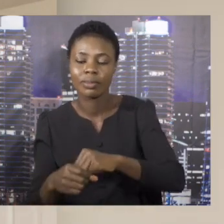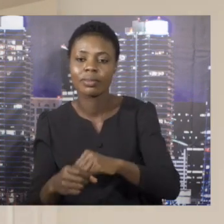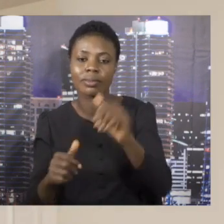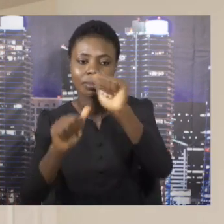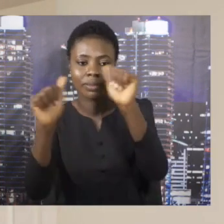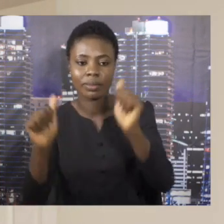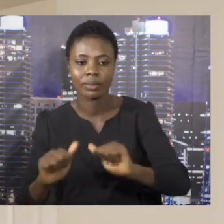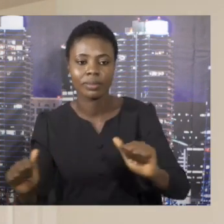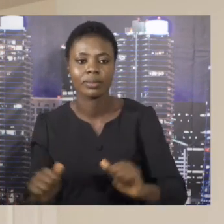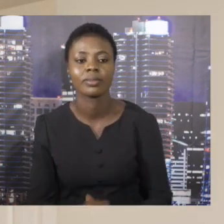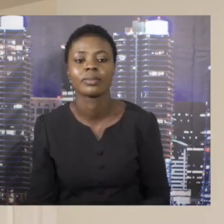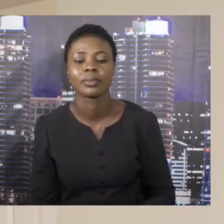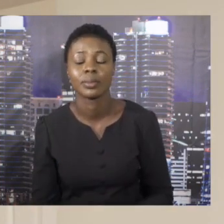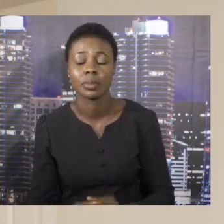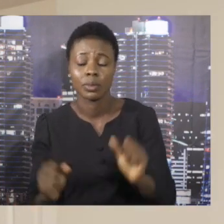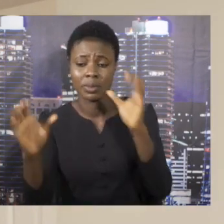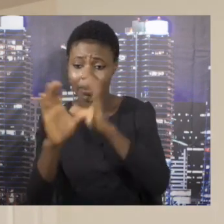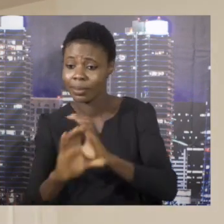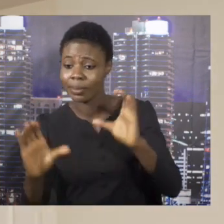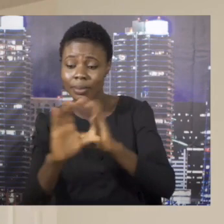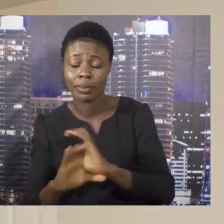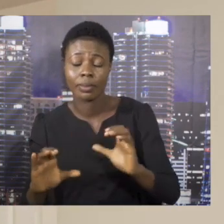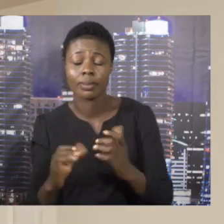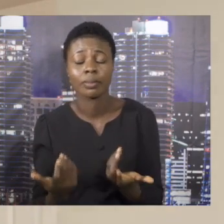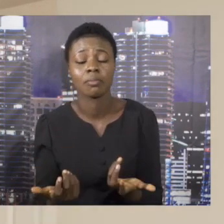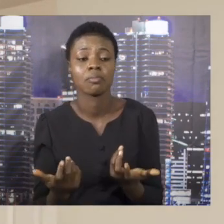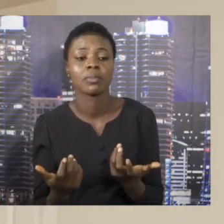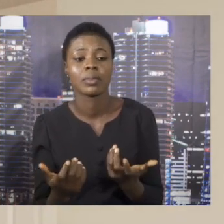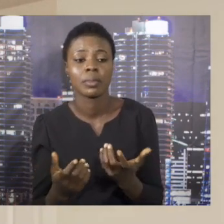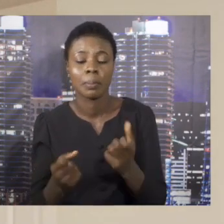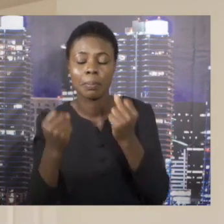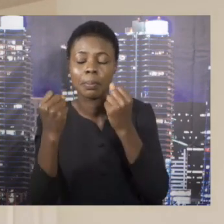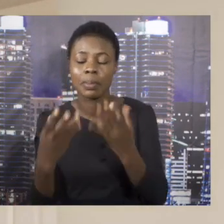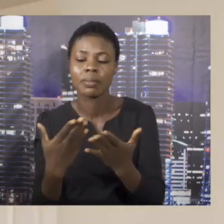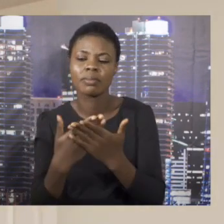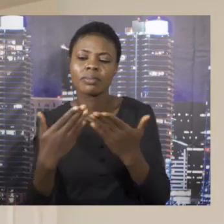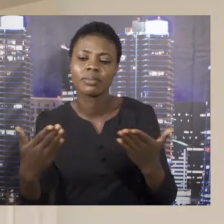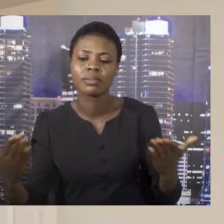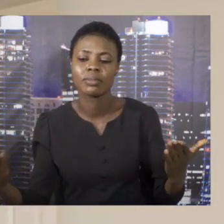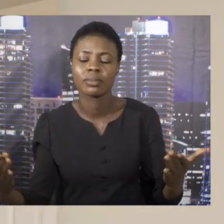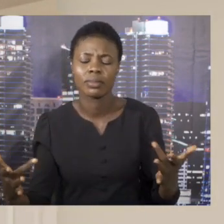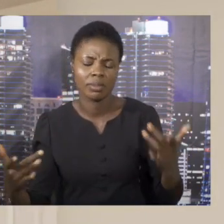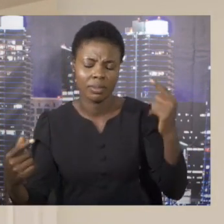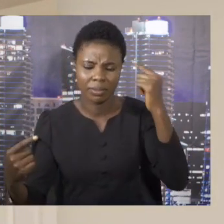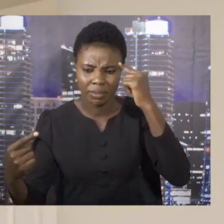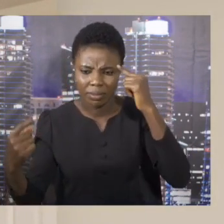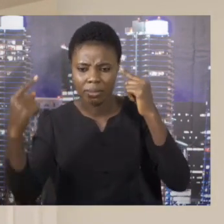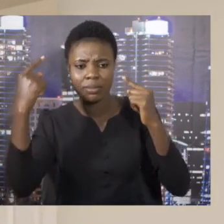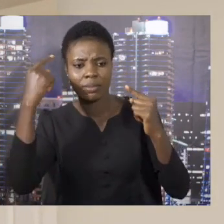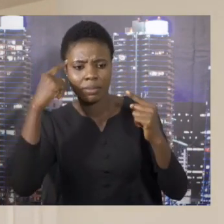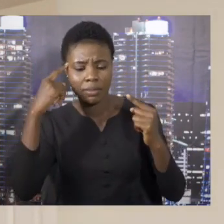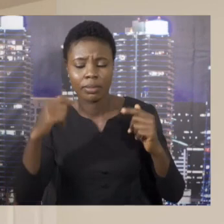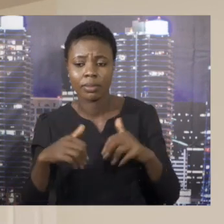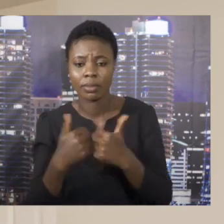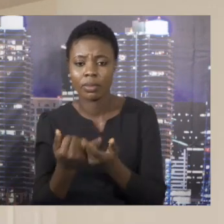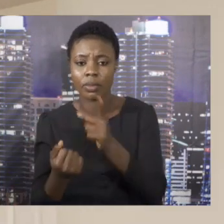the art of putting things in shape explore the dimension of mindfulness and also how we